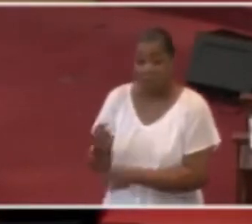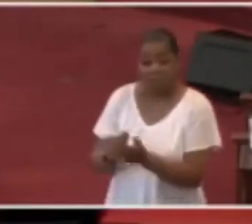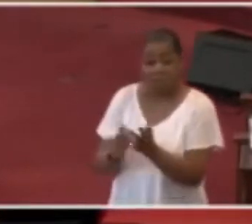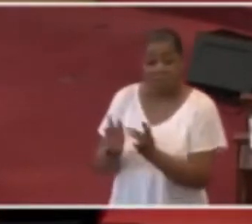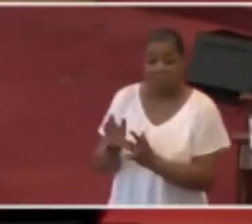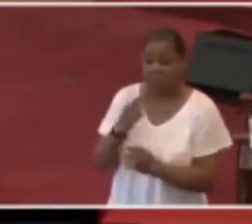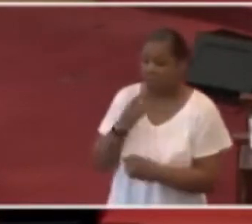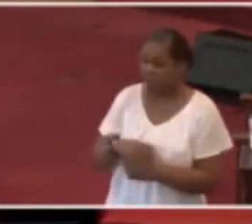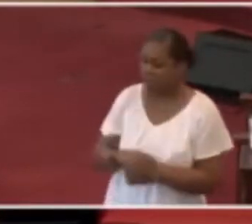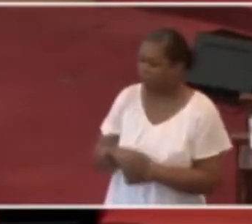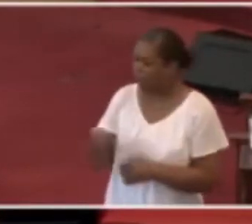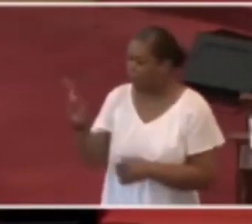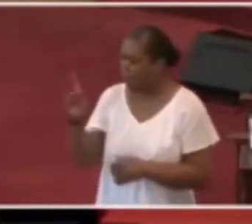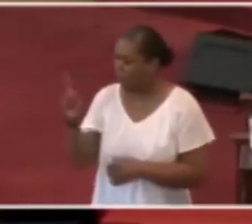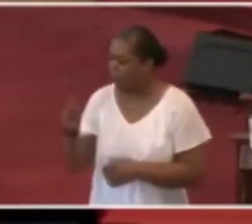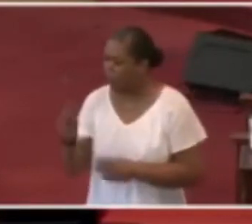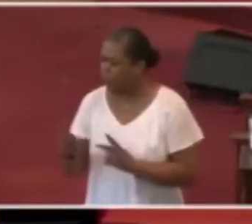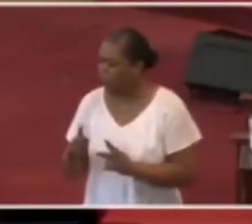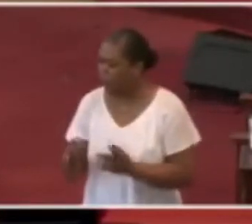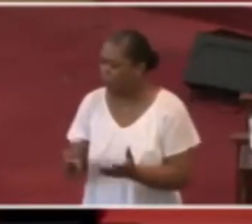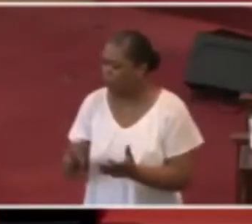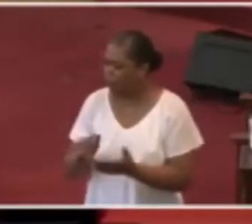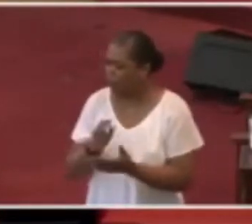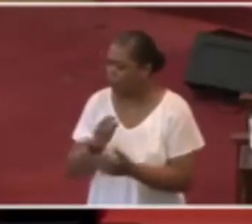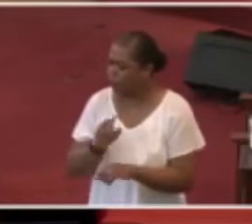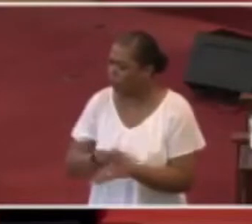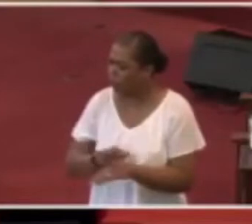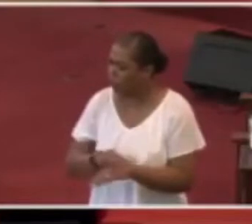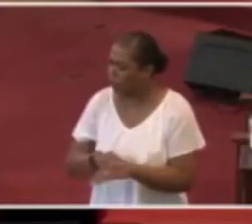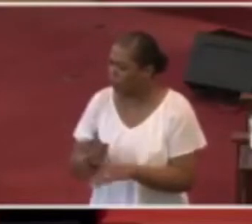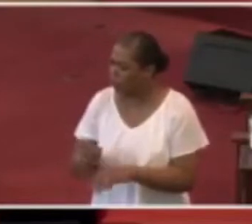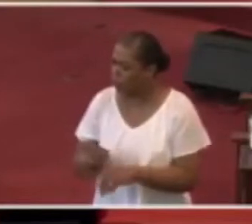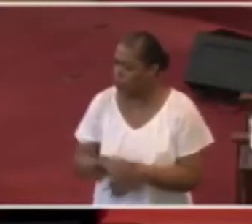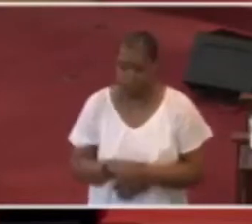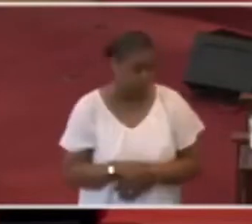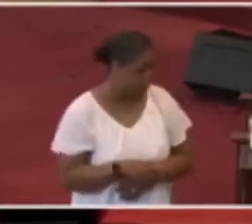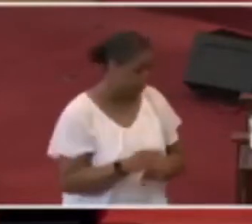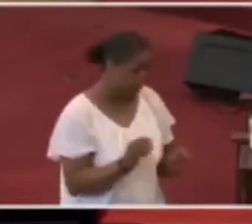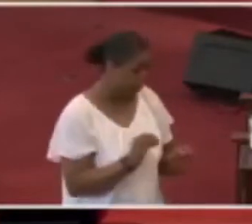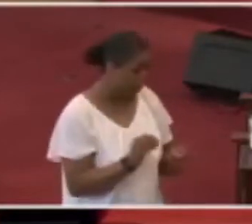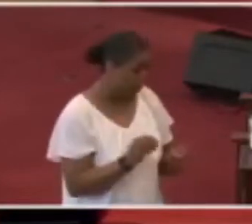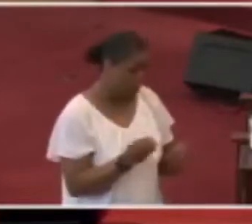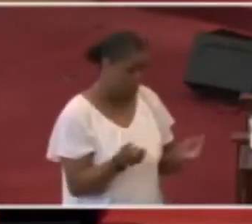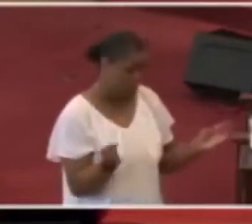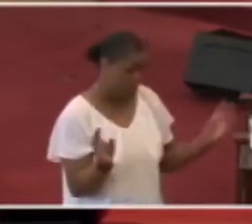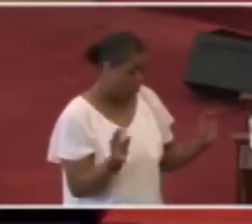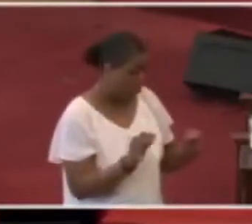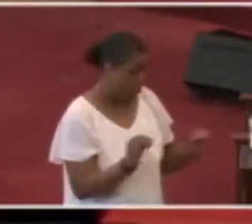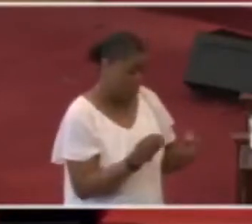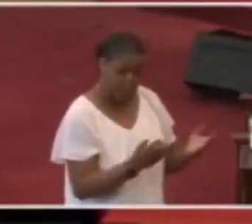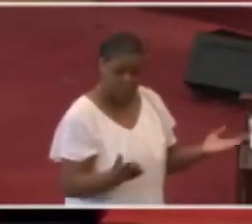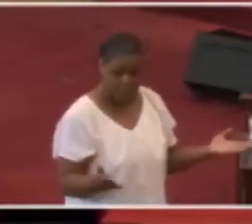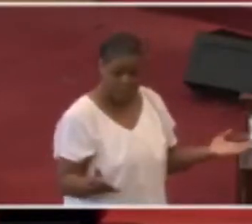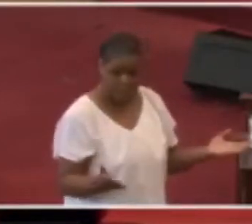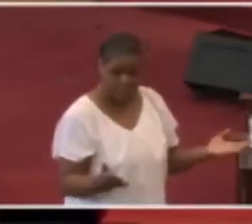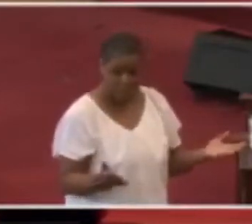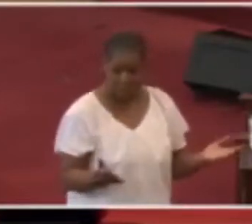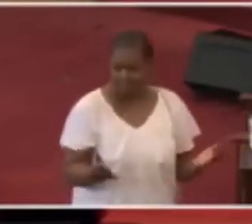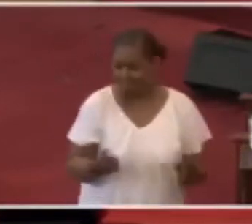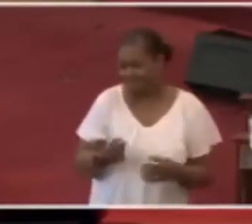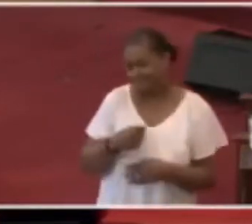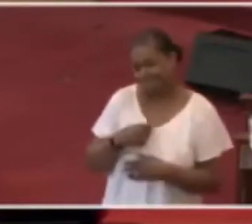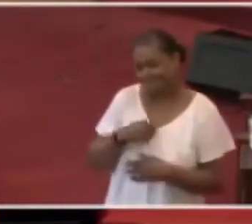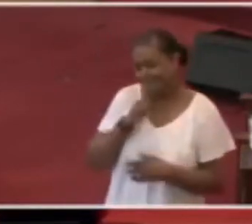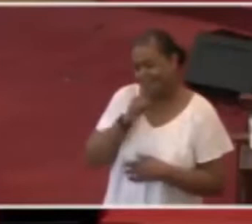that would condemn you? She looks around and says, sir, there are none. He says, well, I